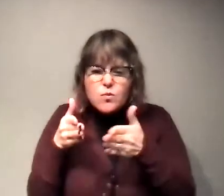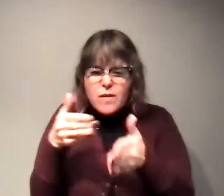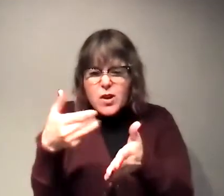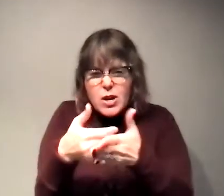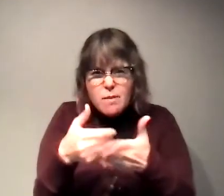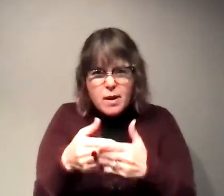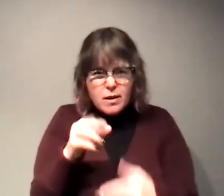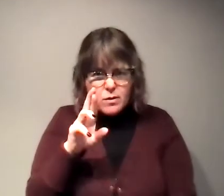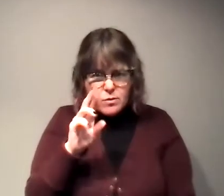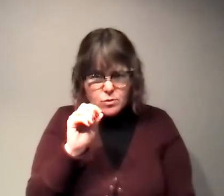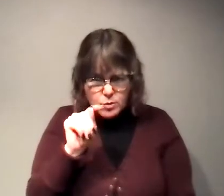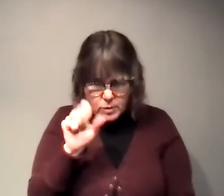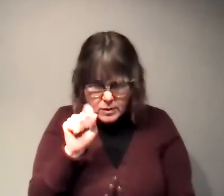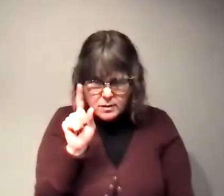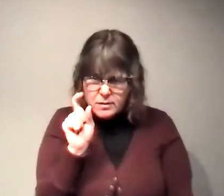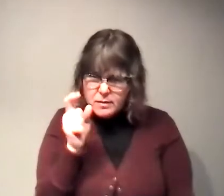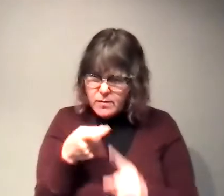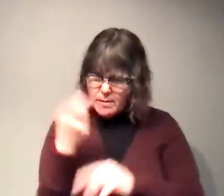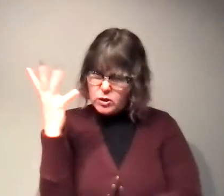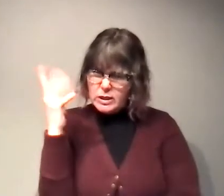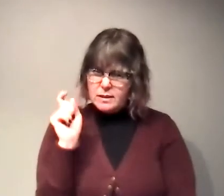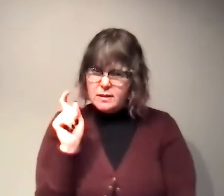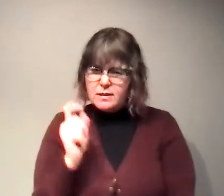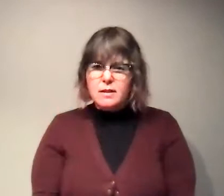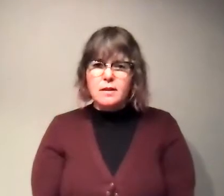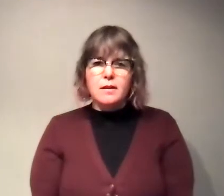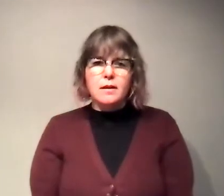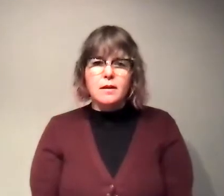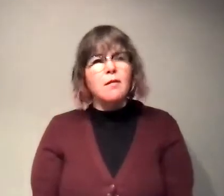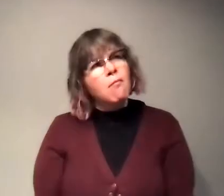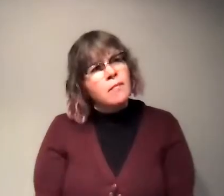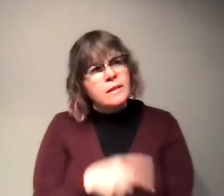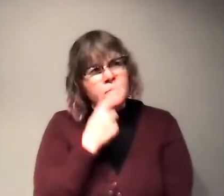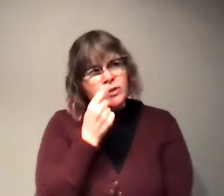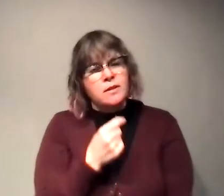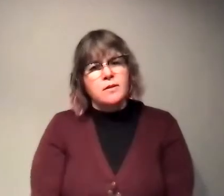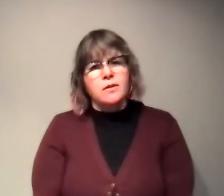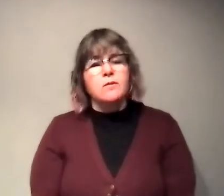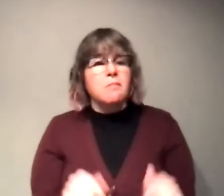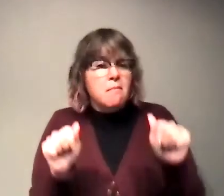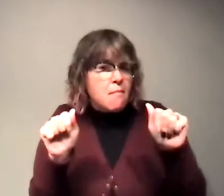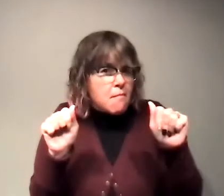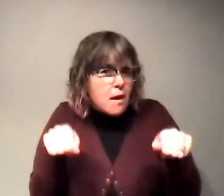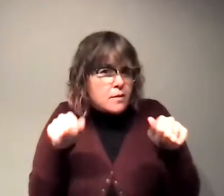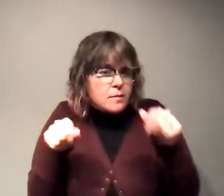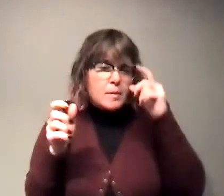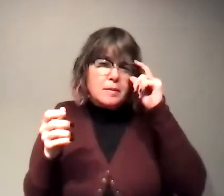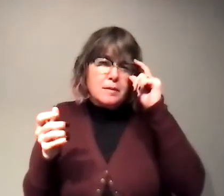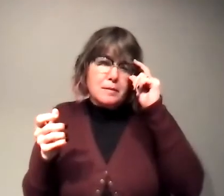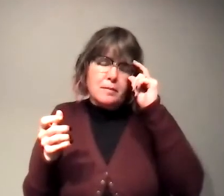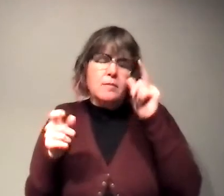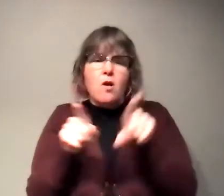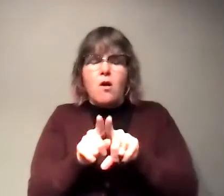those roots from the cottonwood trees? Oh, interesting. They could be. There are also lots